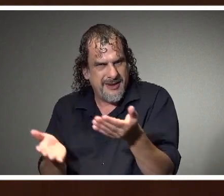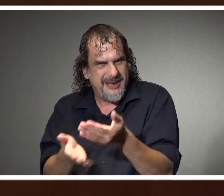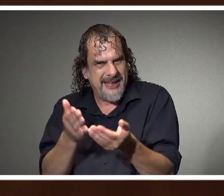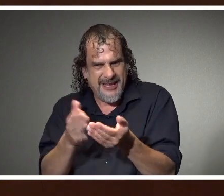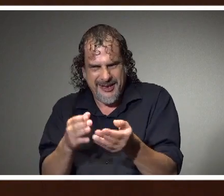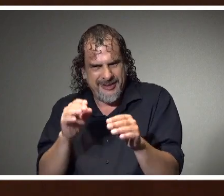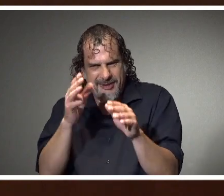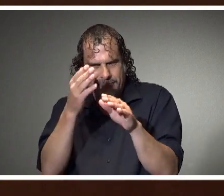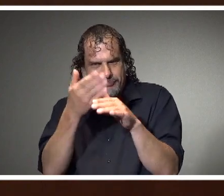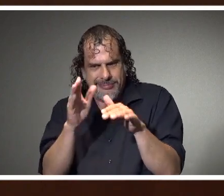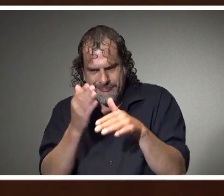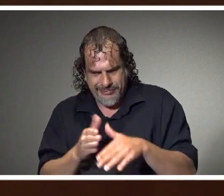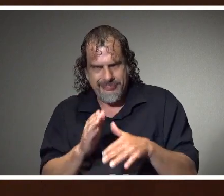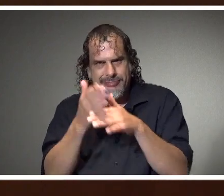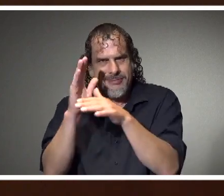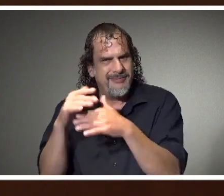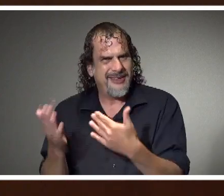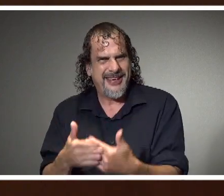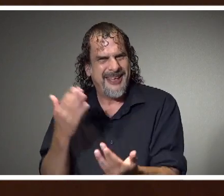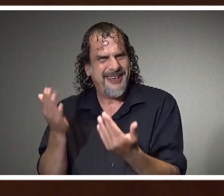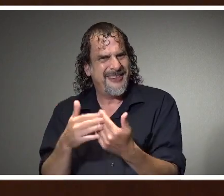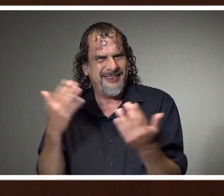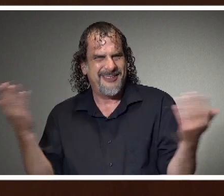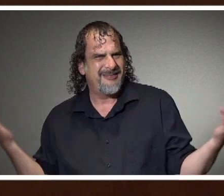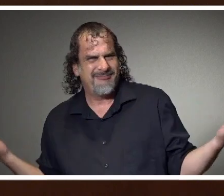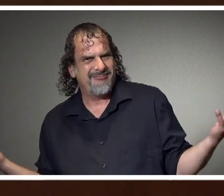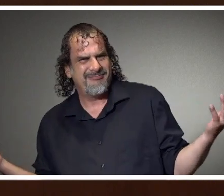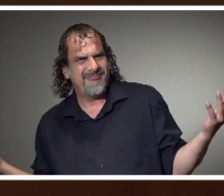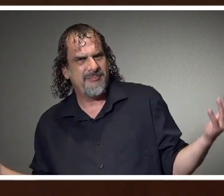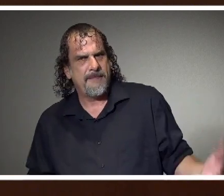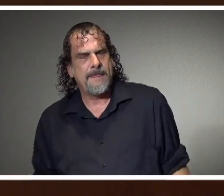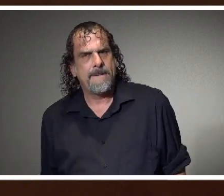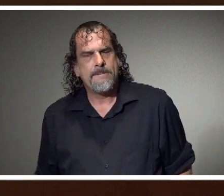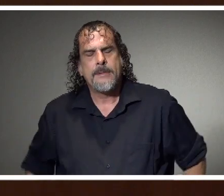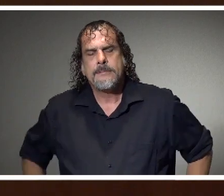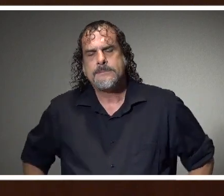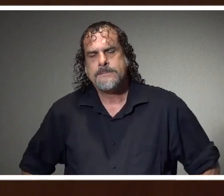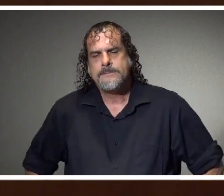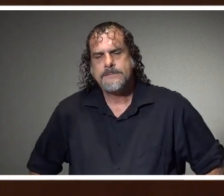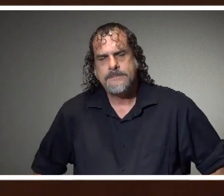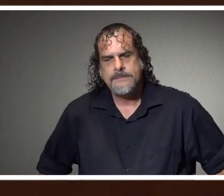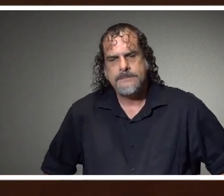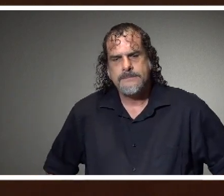easy calculation to make, and certainly something we could say.